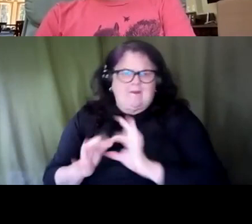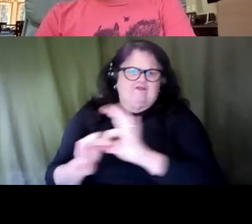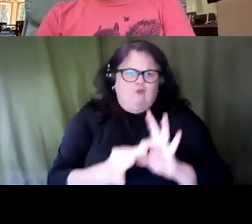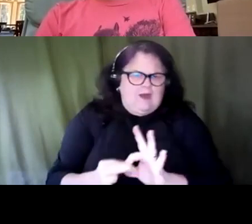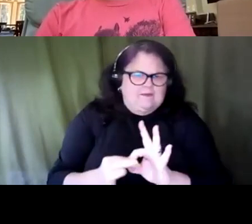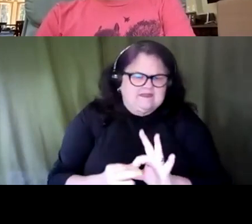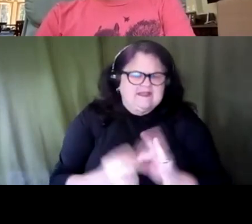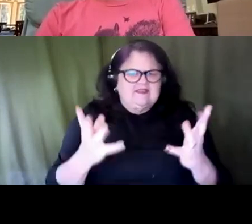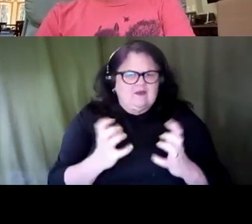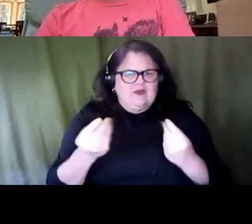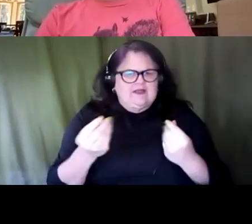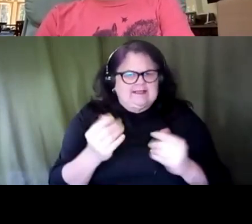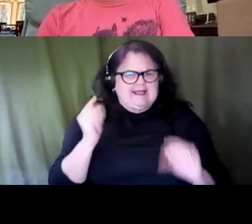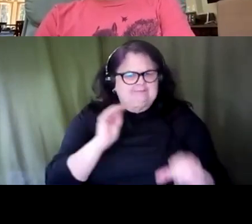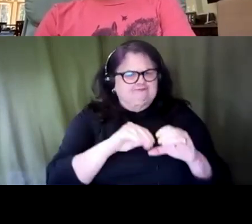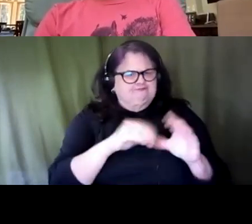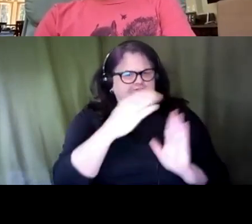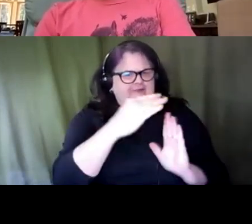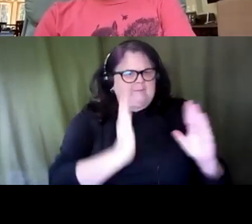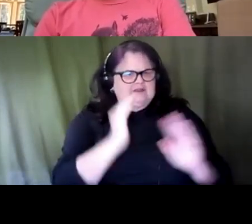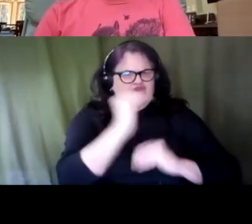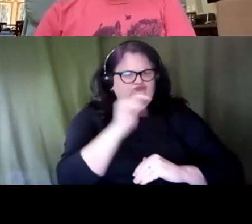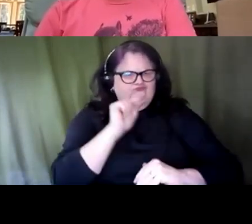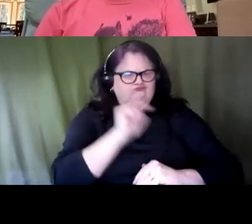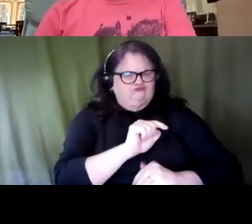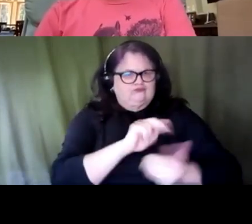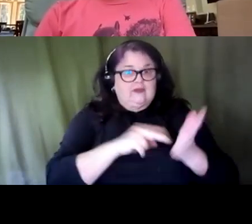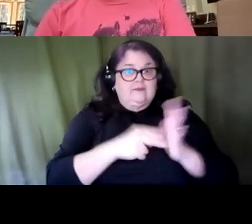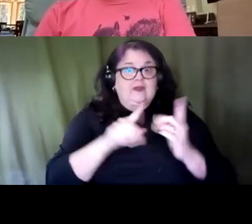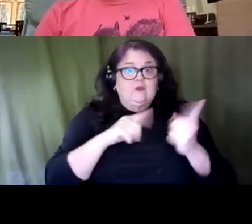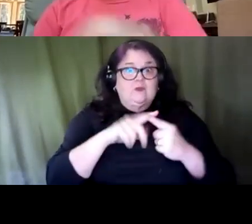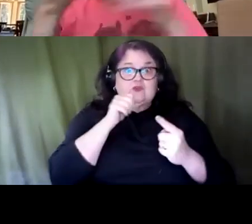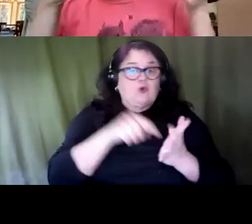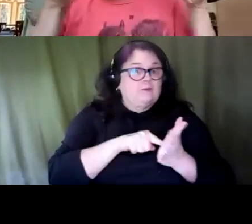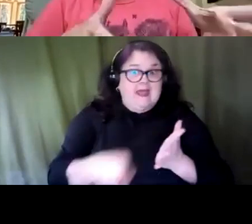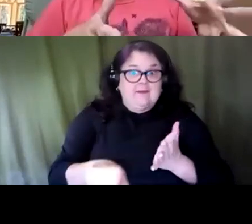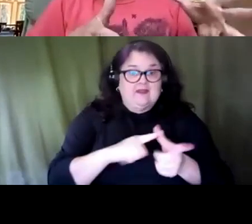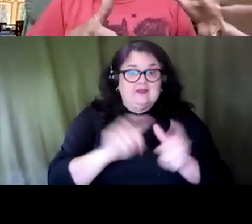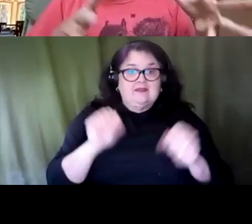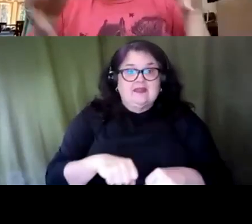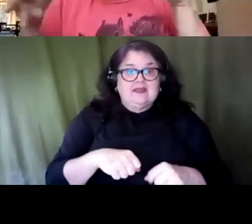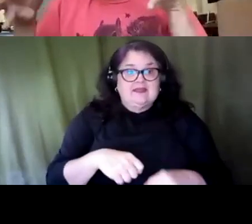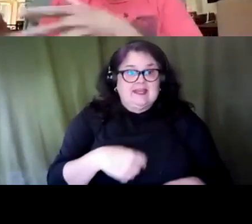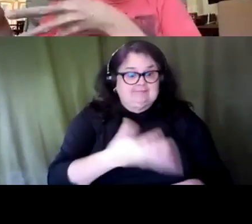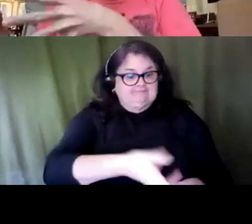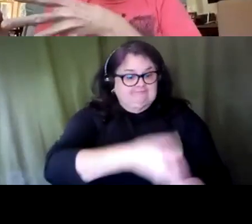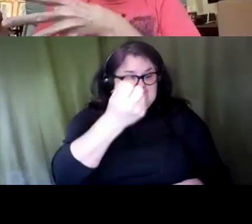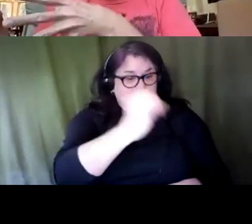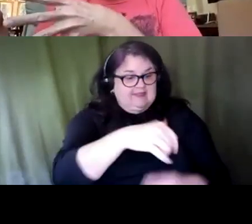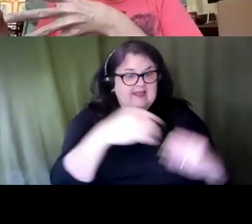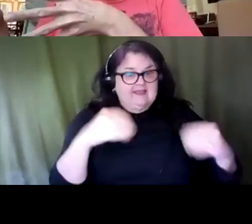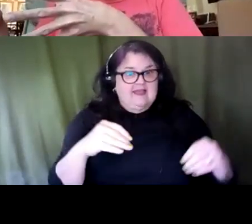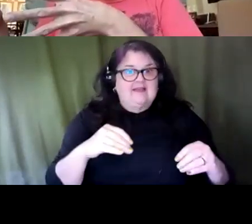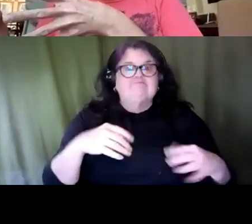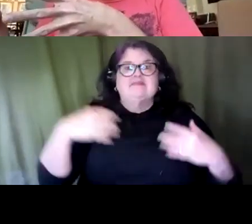nice tidy box so that if at any point you don't make payments on your loans, they can just box up that land and sell it on